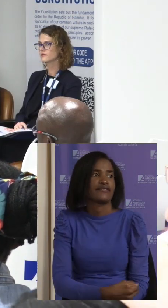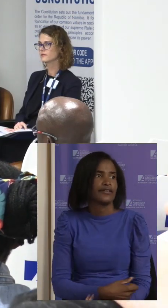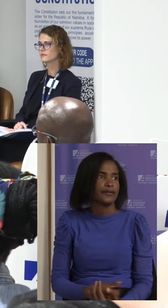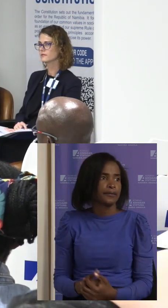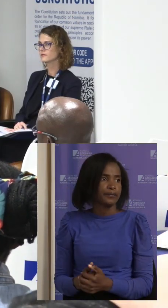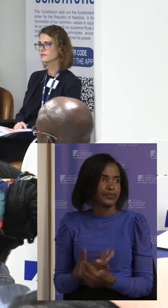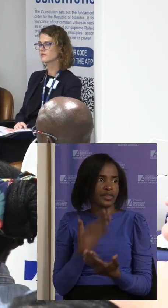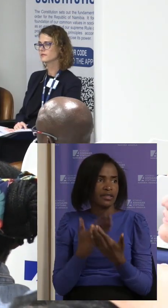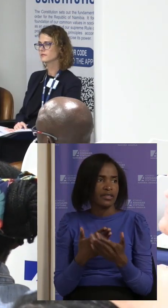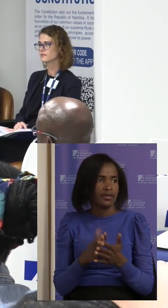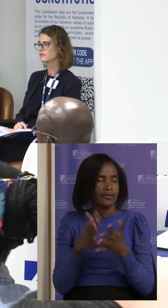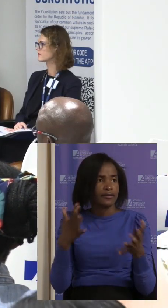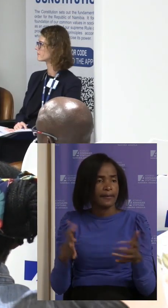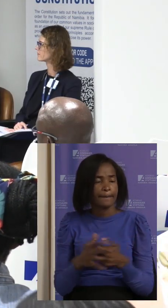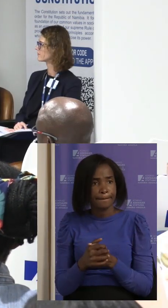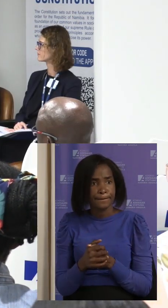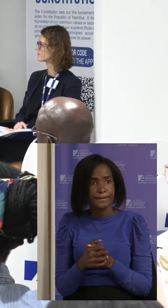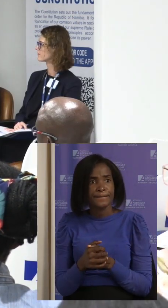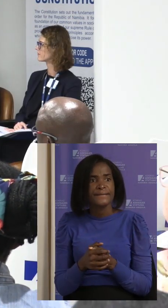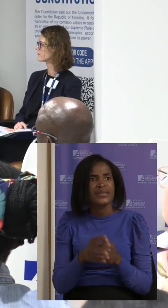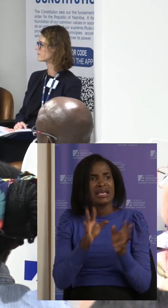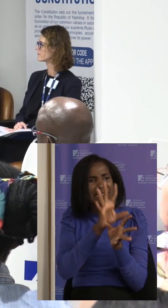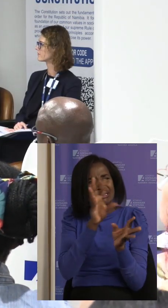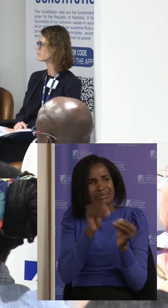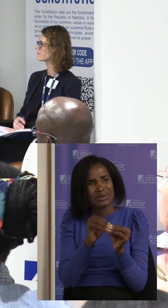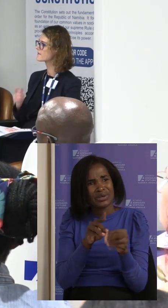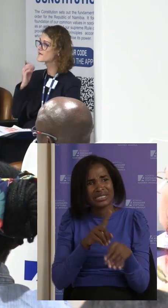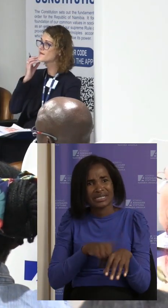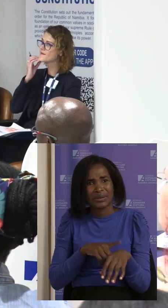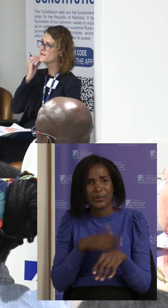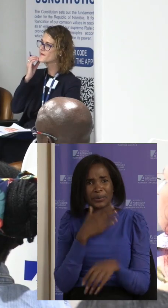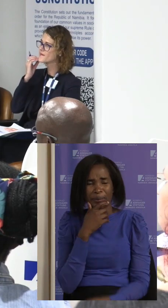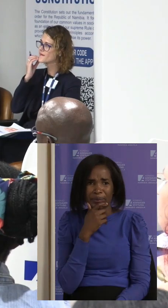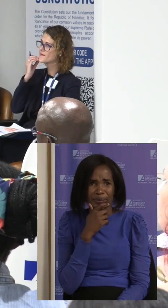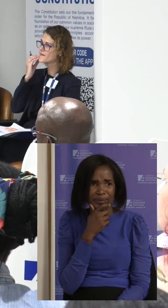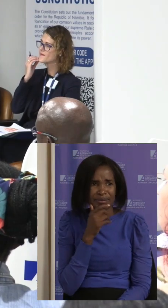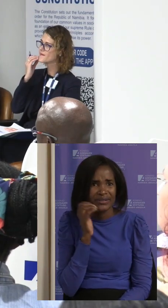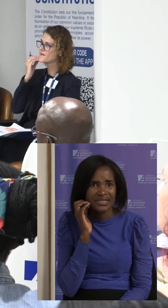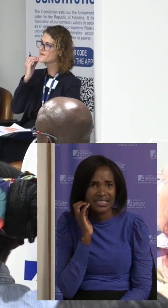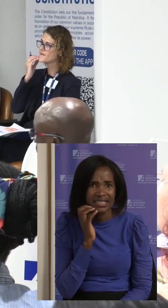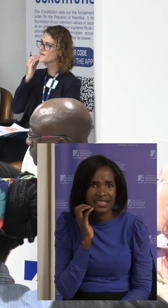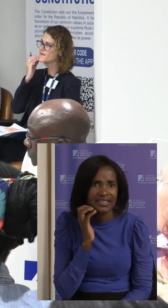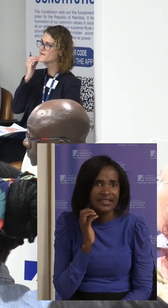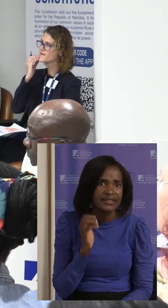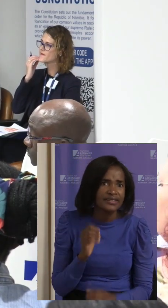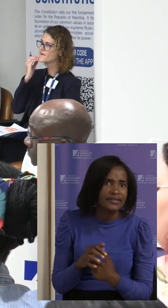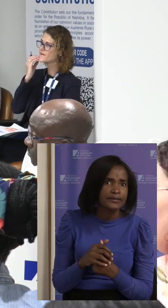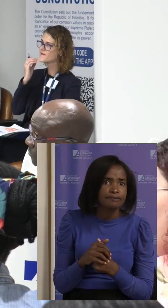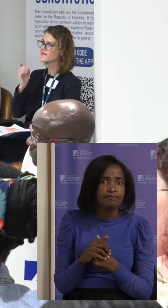back. May I also request that you also summarize your contribution very briefly so that we can accommodate more people?